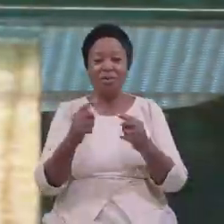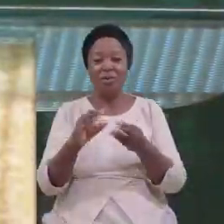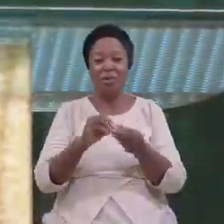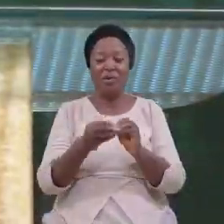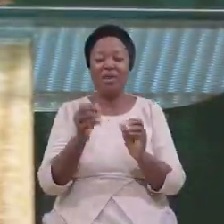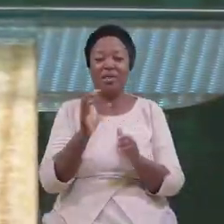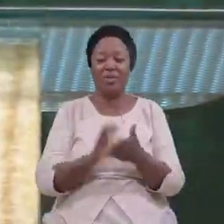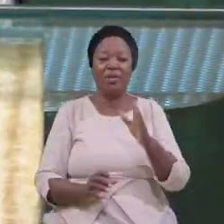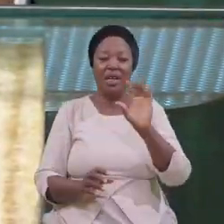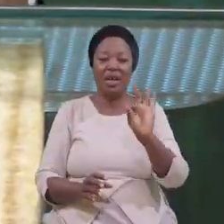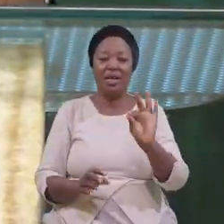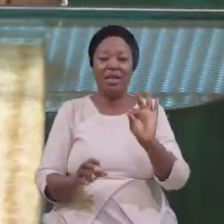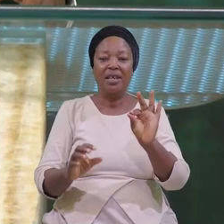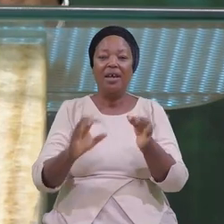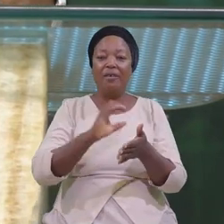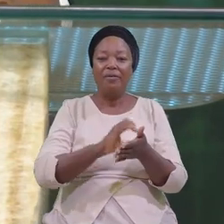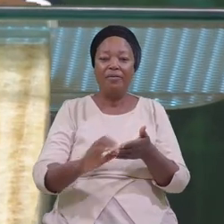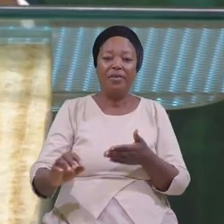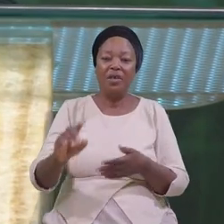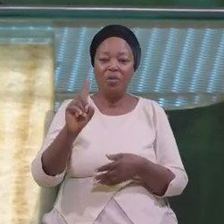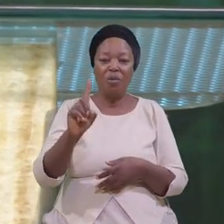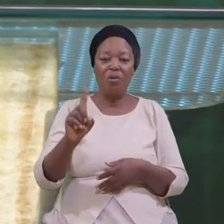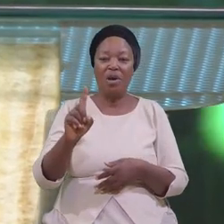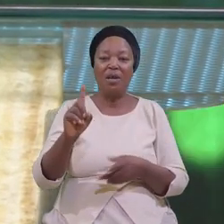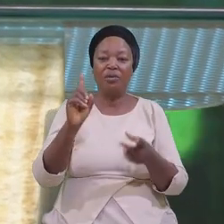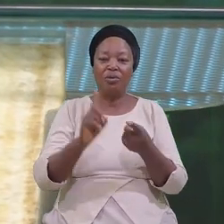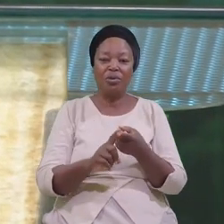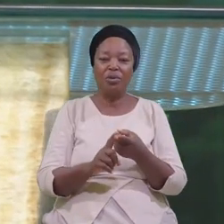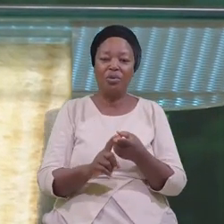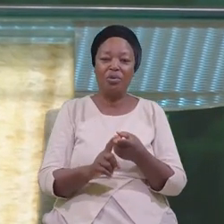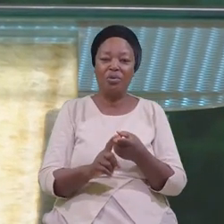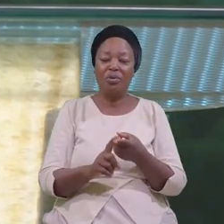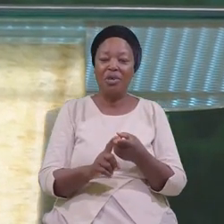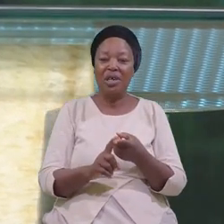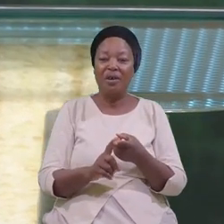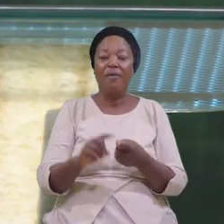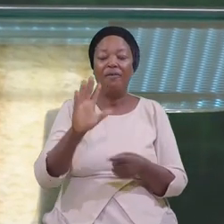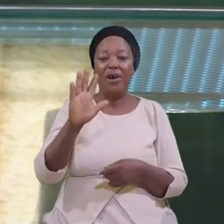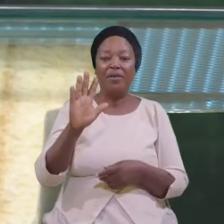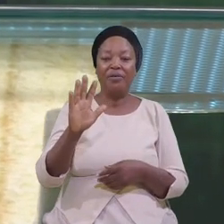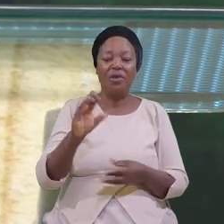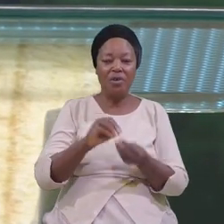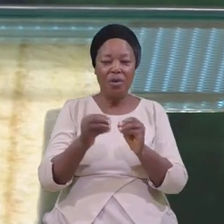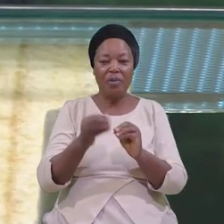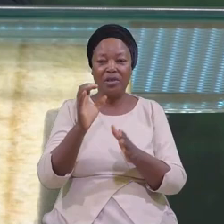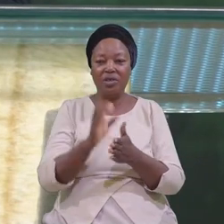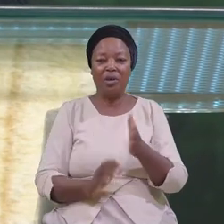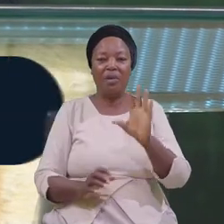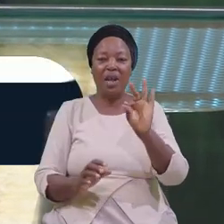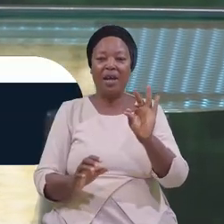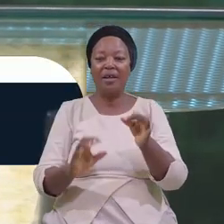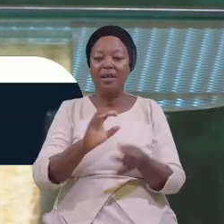9. And we're reading from verse 1 all through to verse 5. Numbers